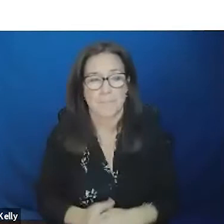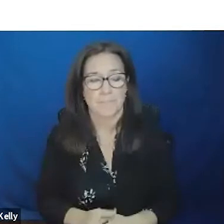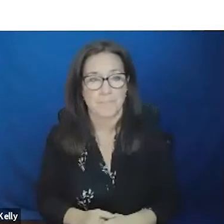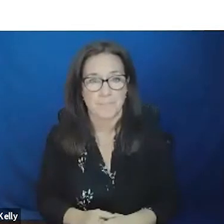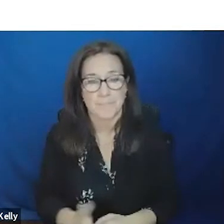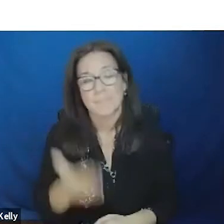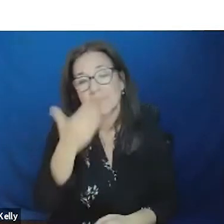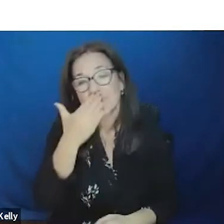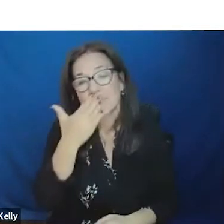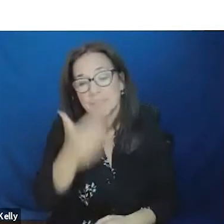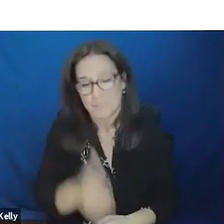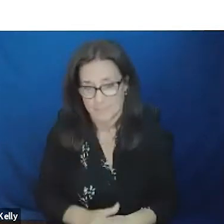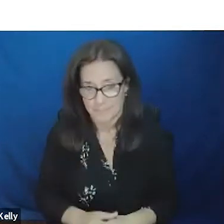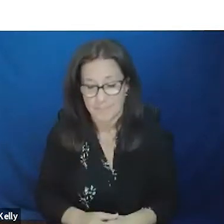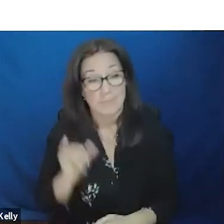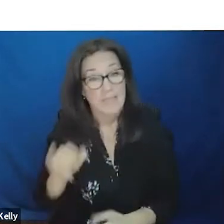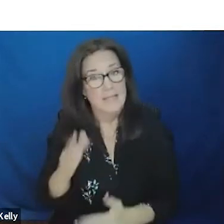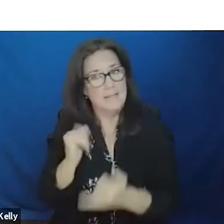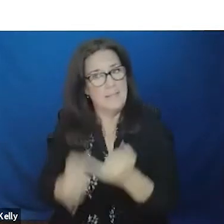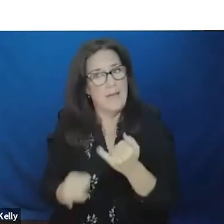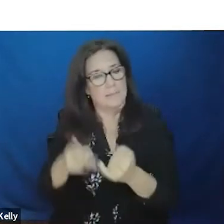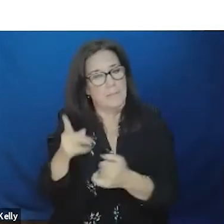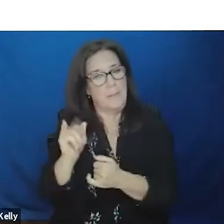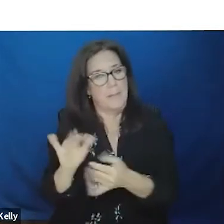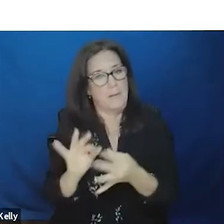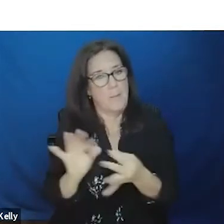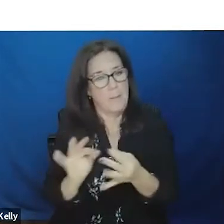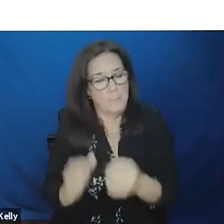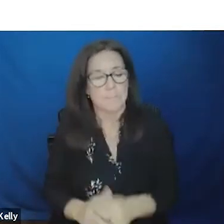Thank you. And that concludes public comment on this item.